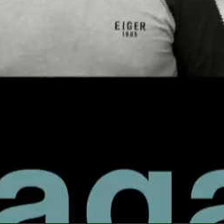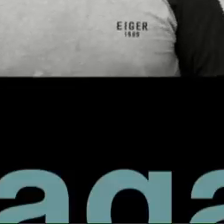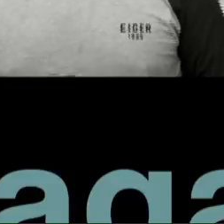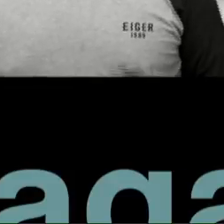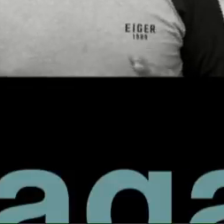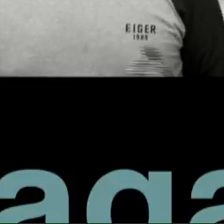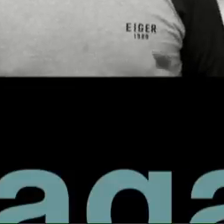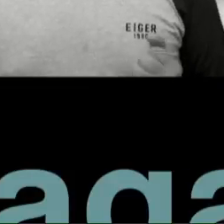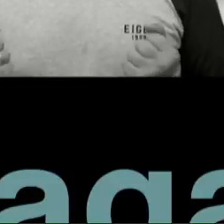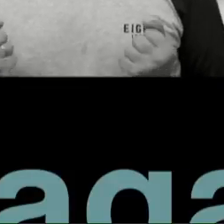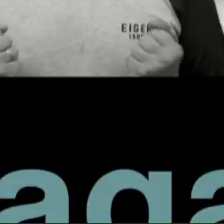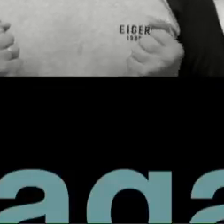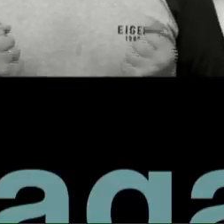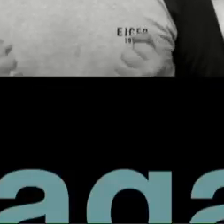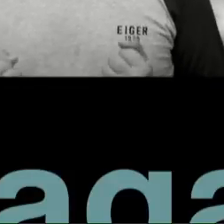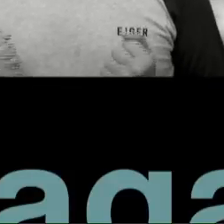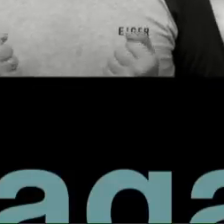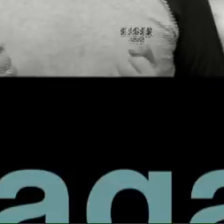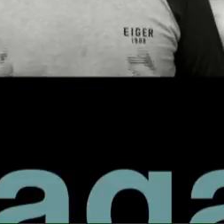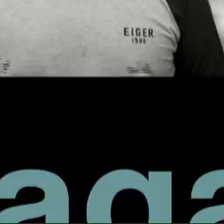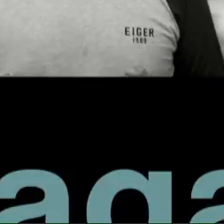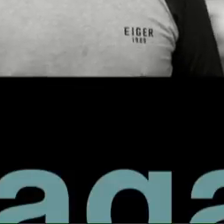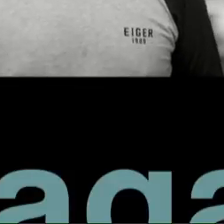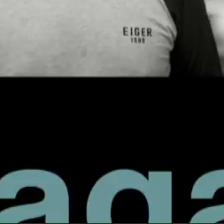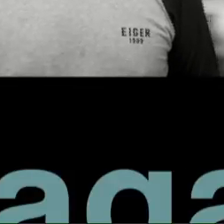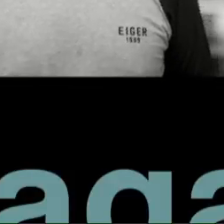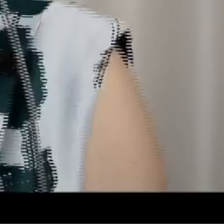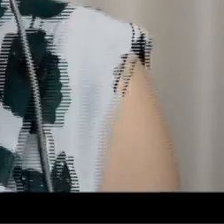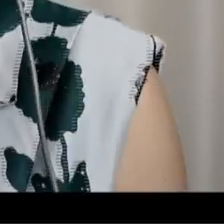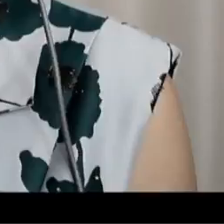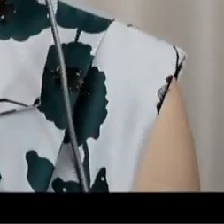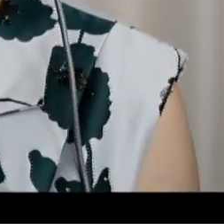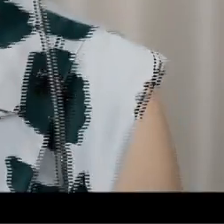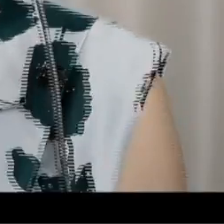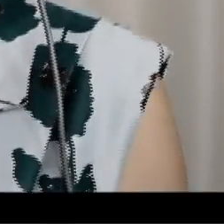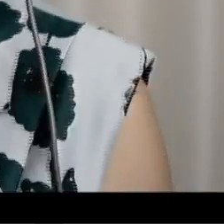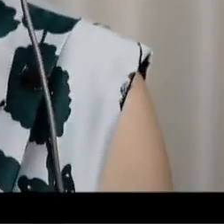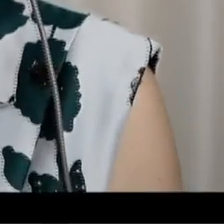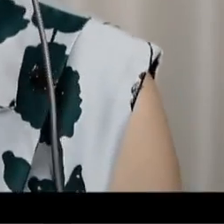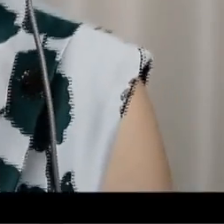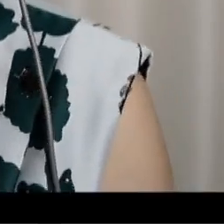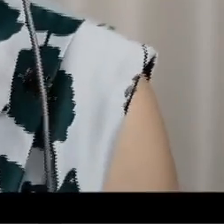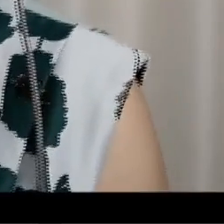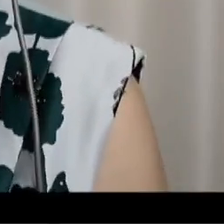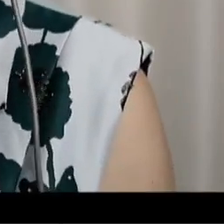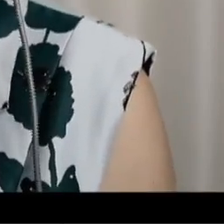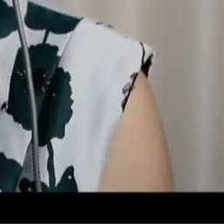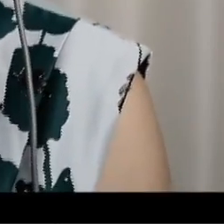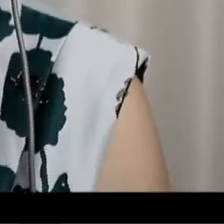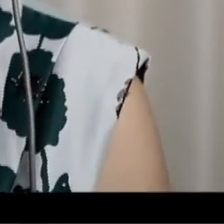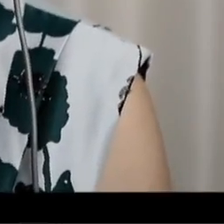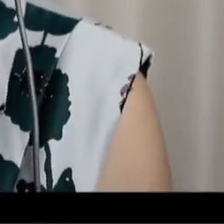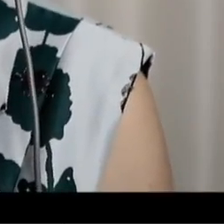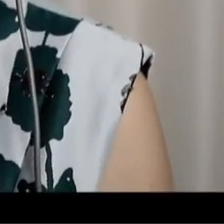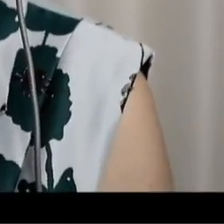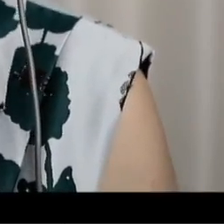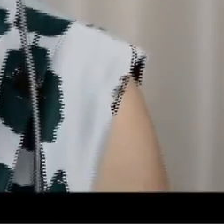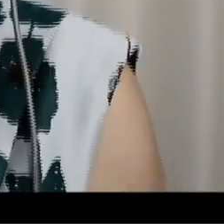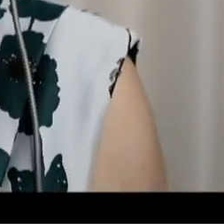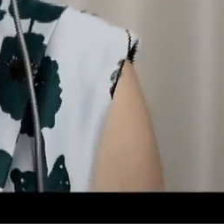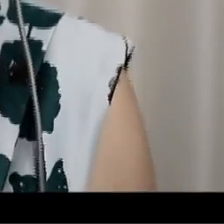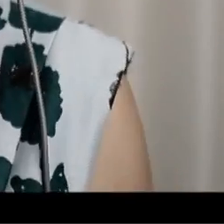gembira, mencegah kita jatuh sakit. Makan bergizi tiap